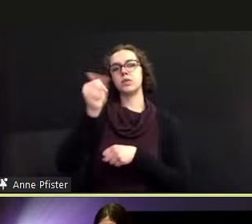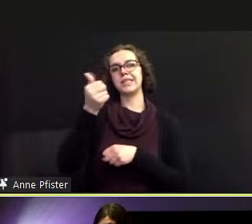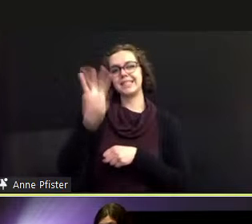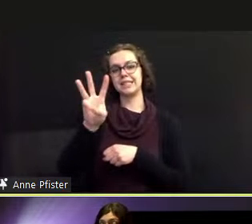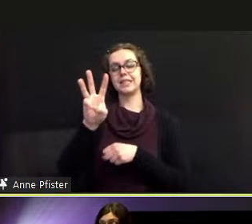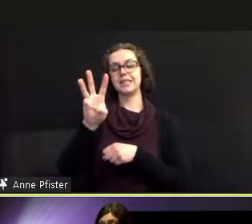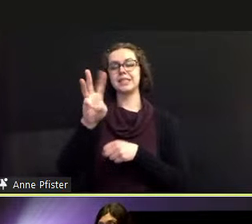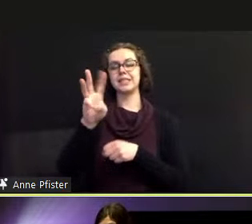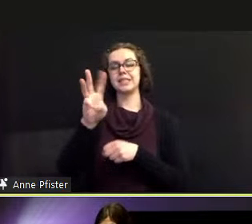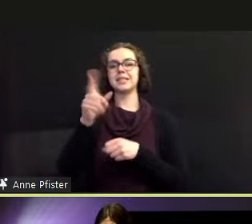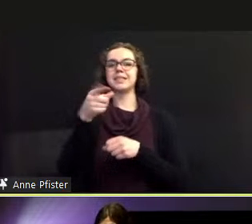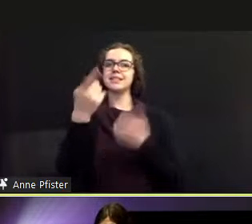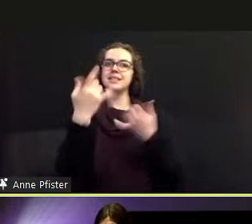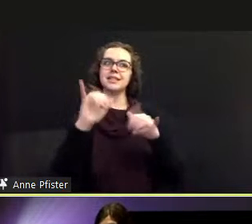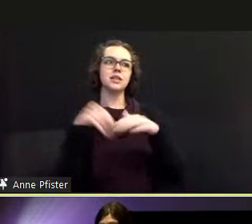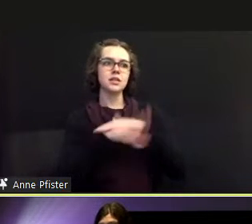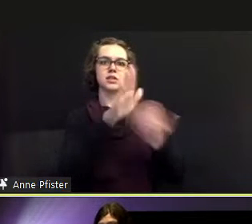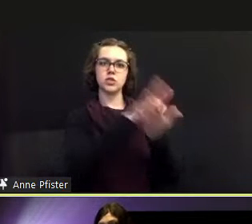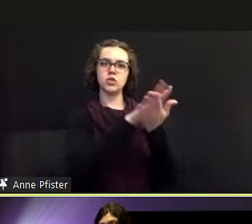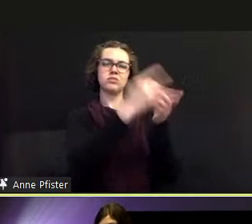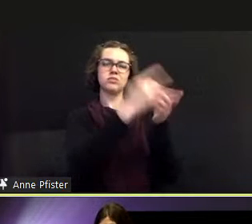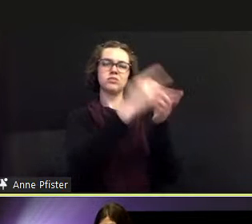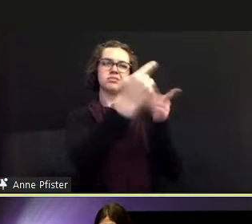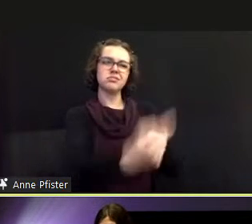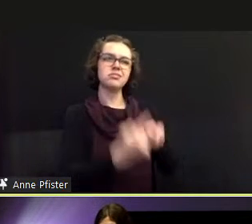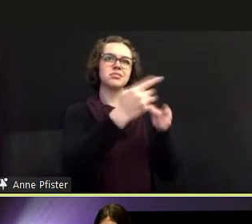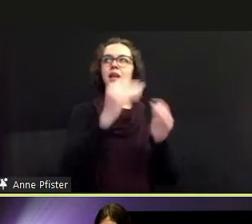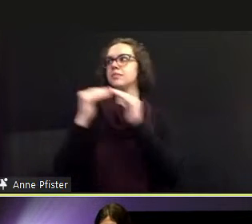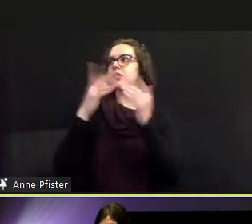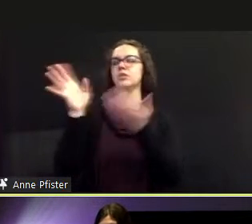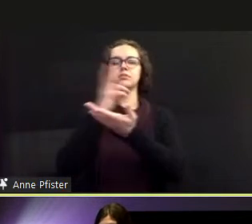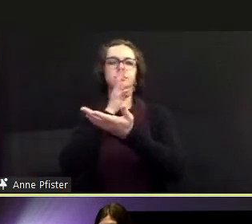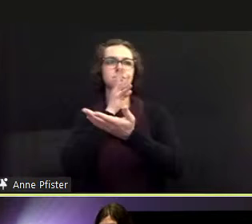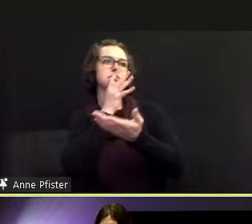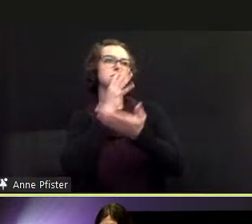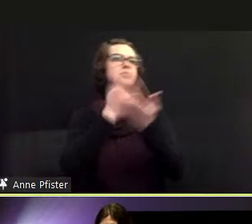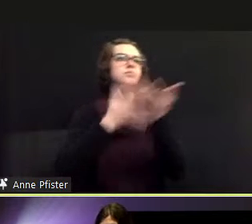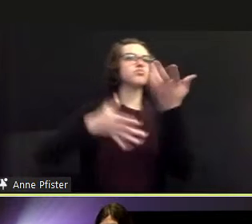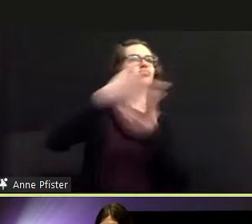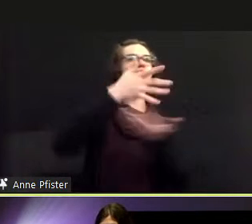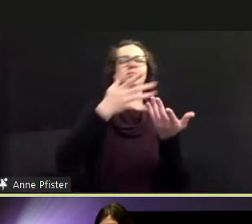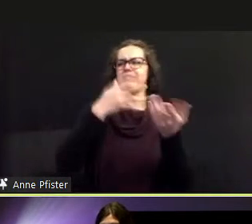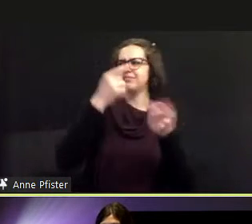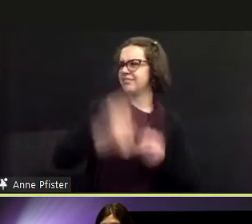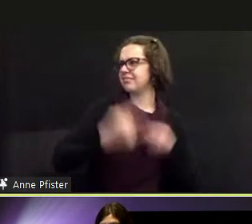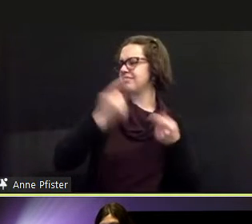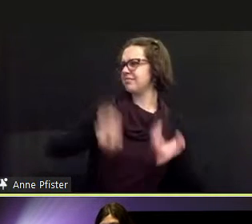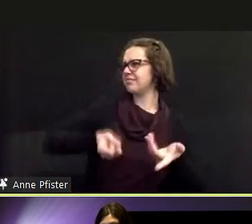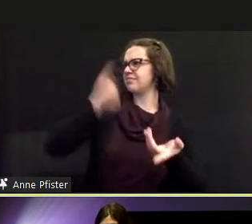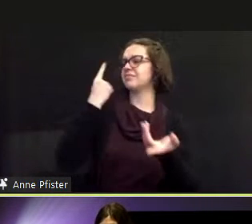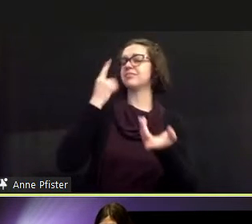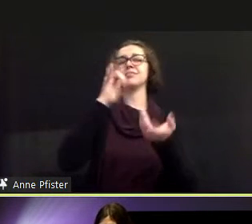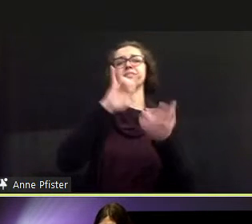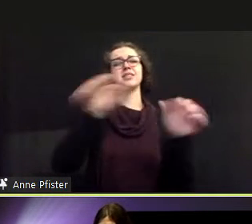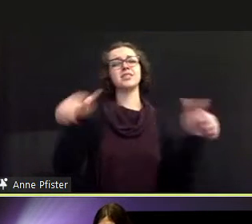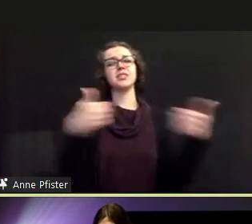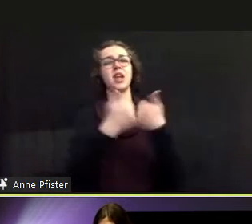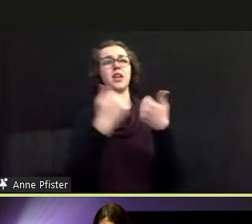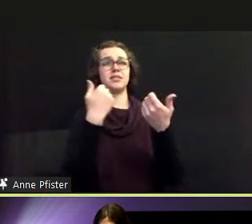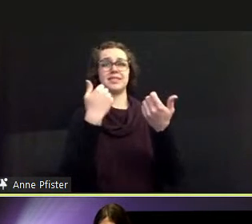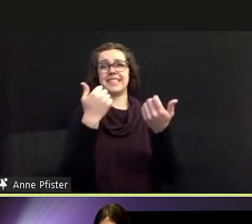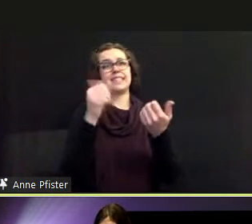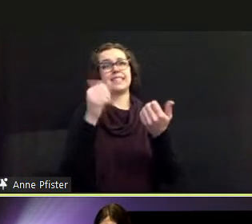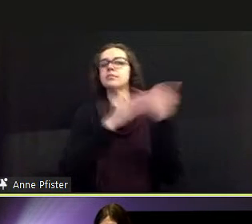school and struggled even more with following her peers' speech, especially in multi-party interactions, which pose a major challenge for even the most successful lip